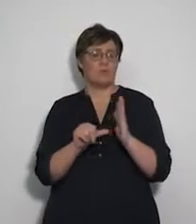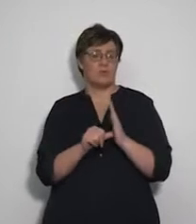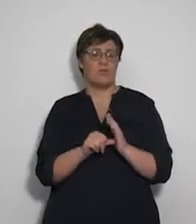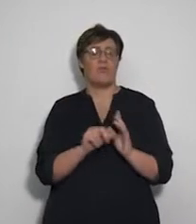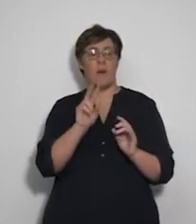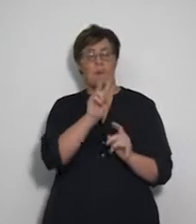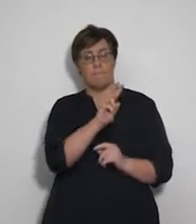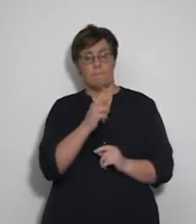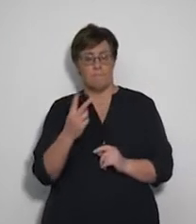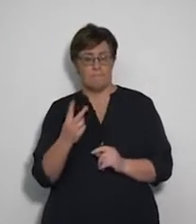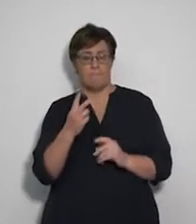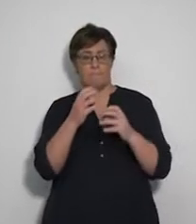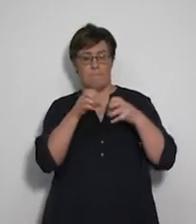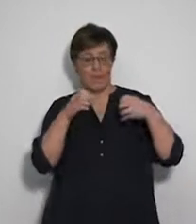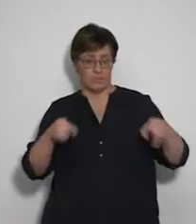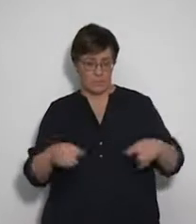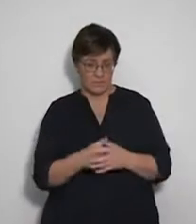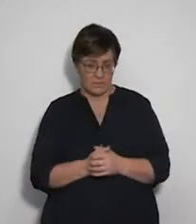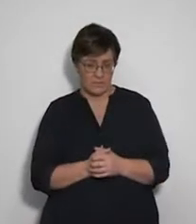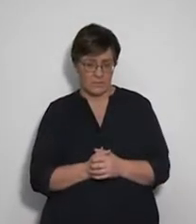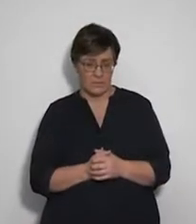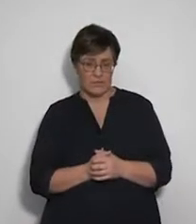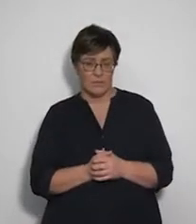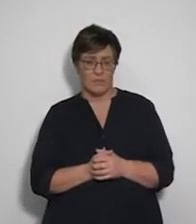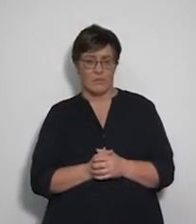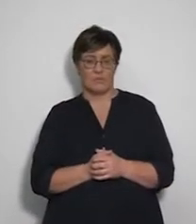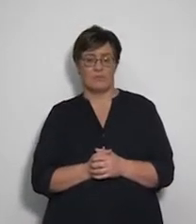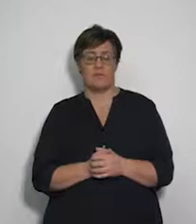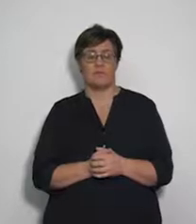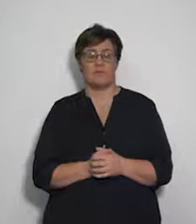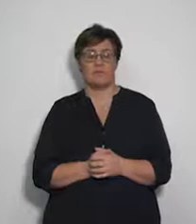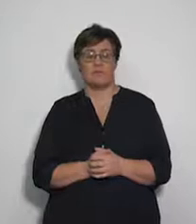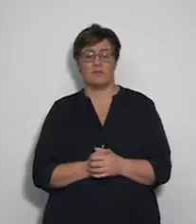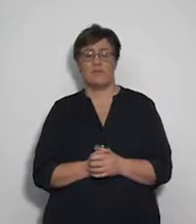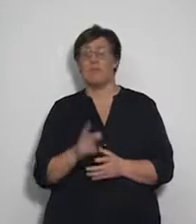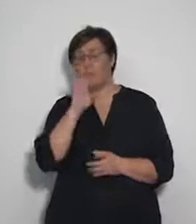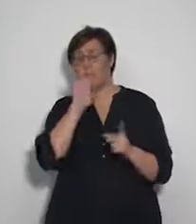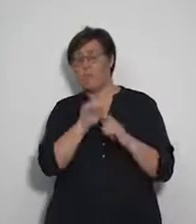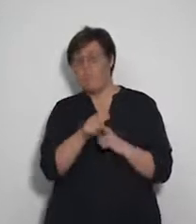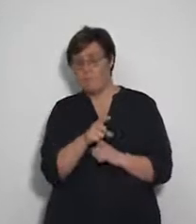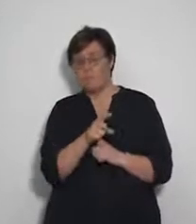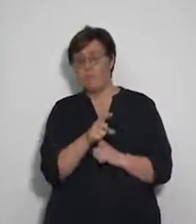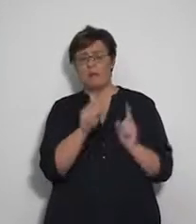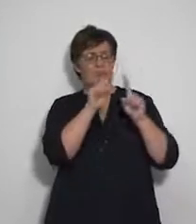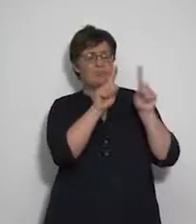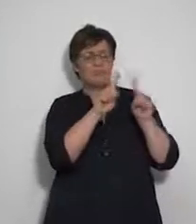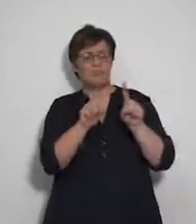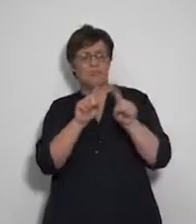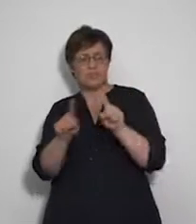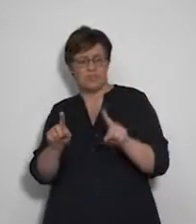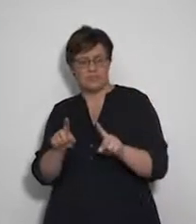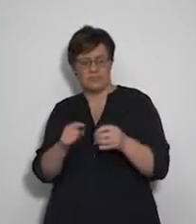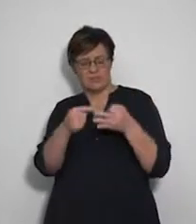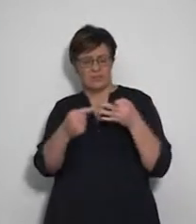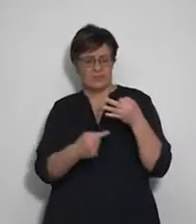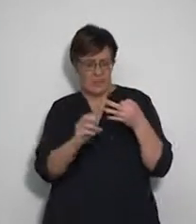of mitosis. So guys, as we unpack the question, it's important that we recognize what are the different parts of this